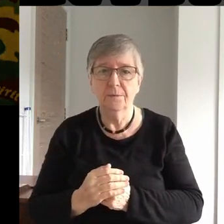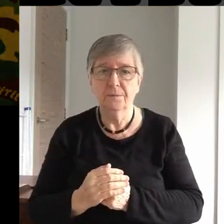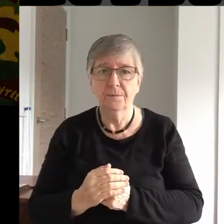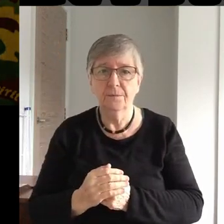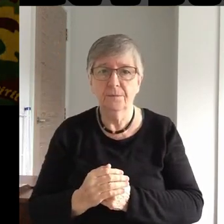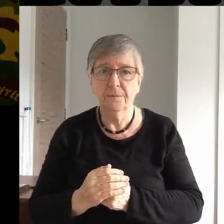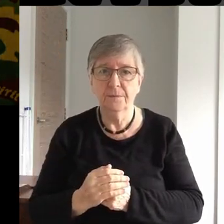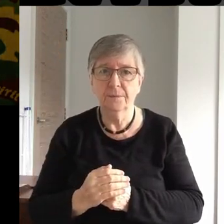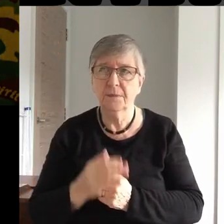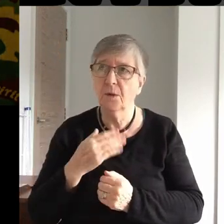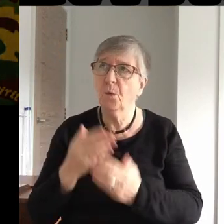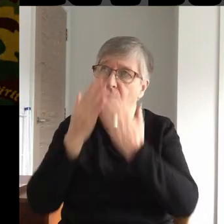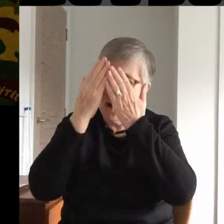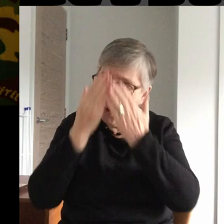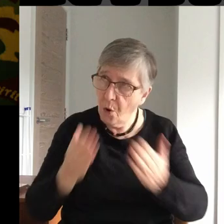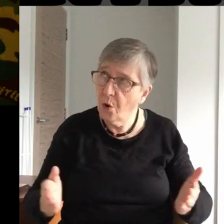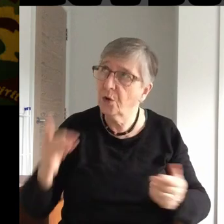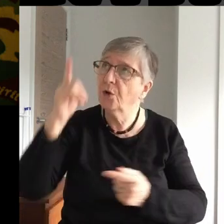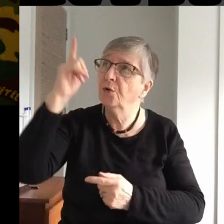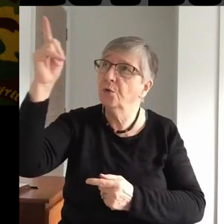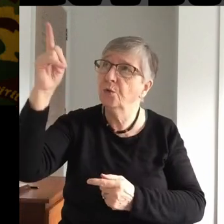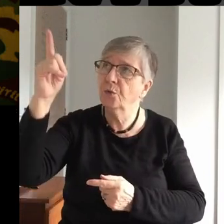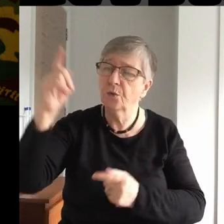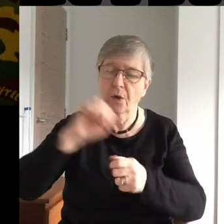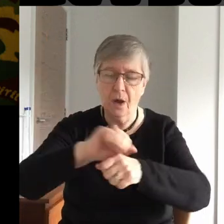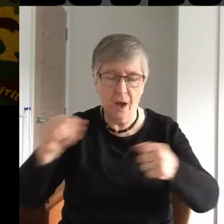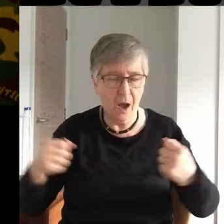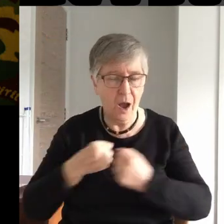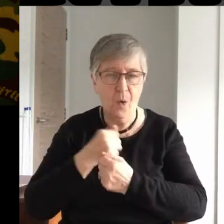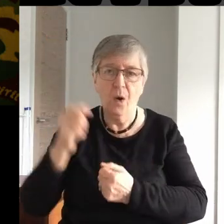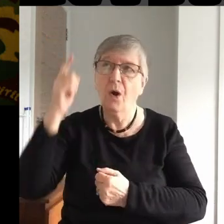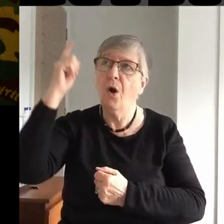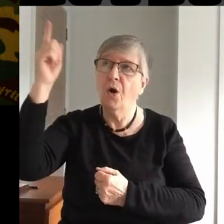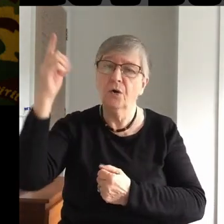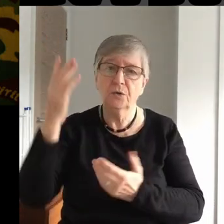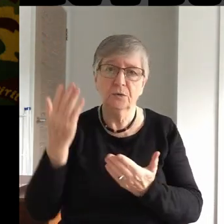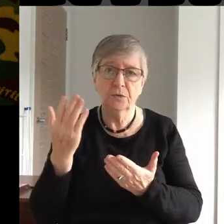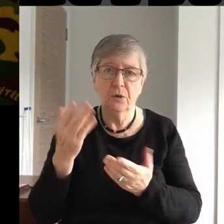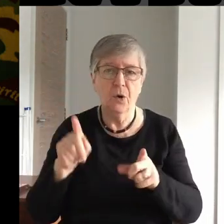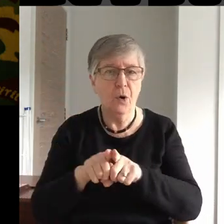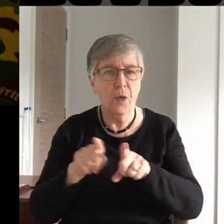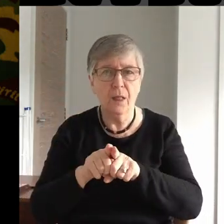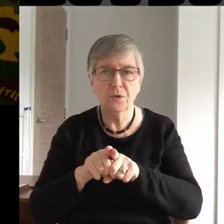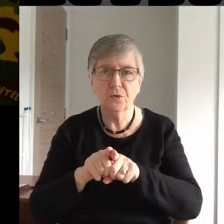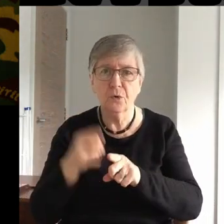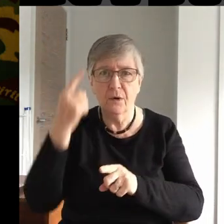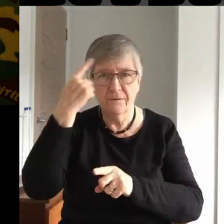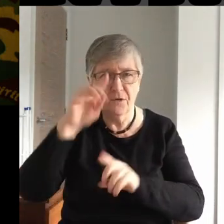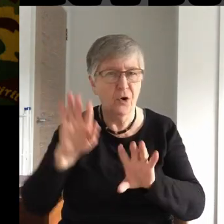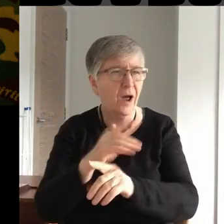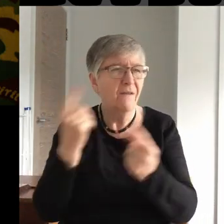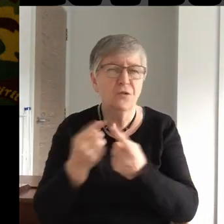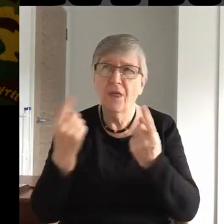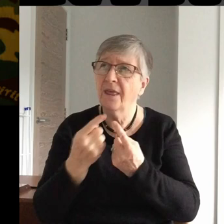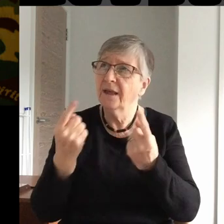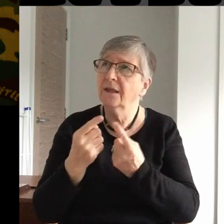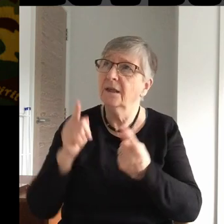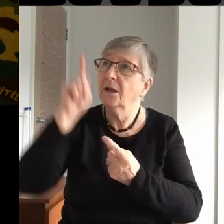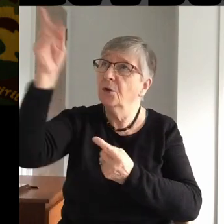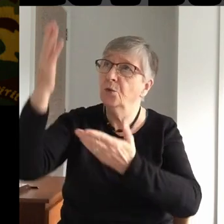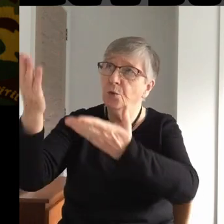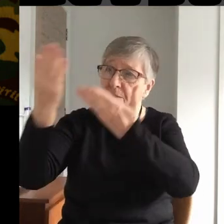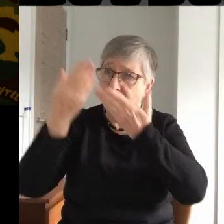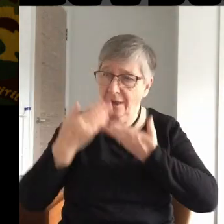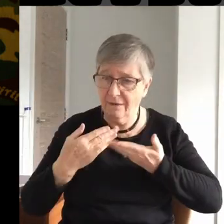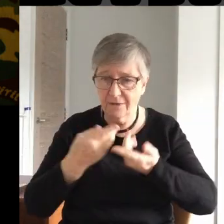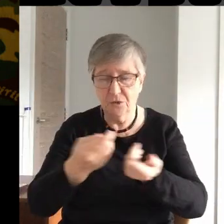and to honour you for who you are, and also for all that you have given to